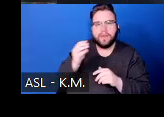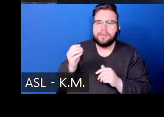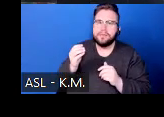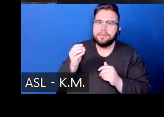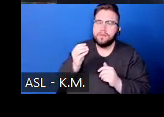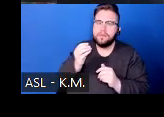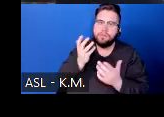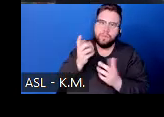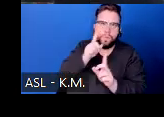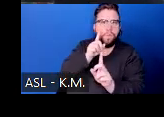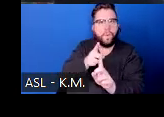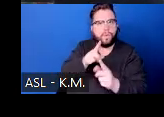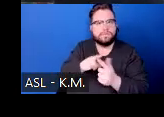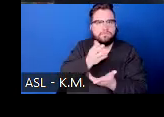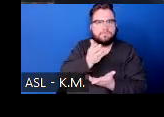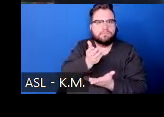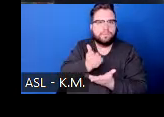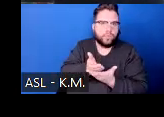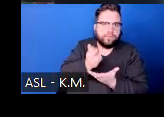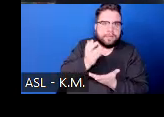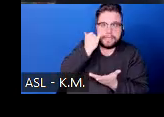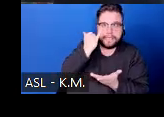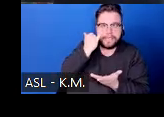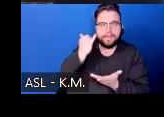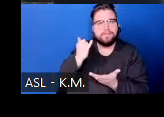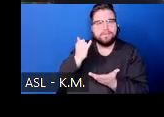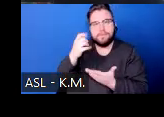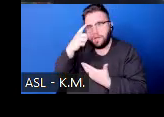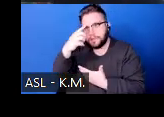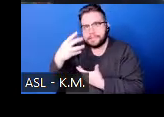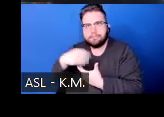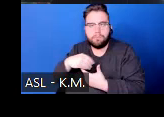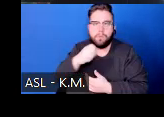and is the basis of our Safari grant to study it in people with autism.